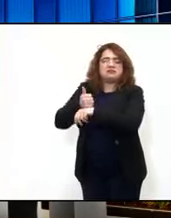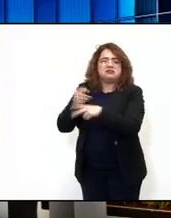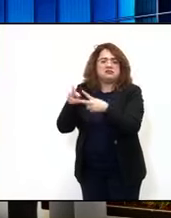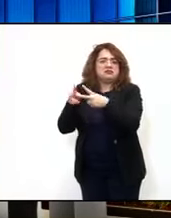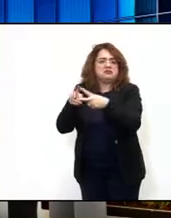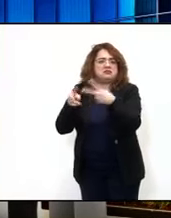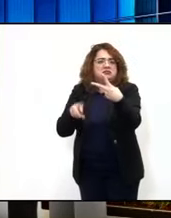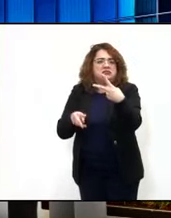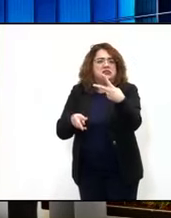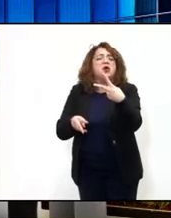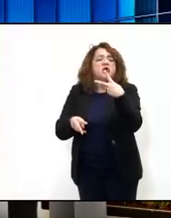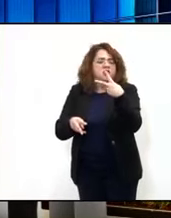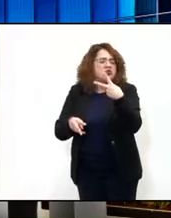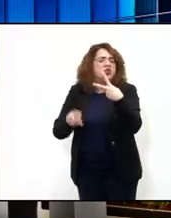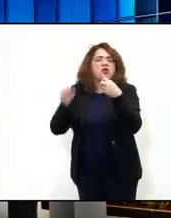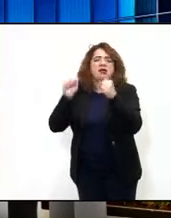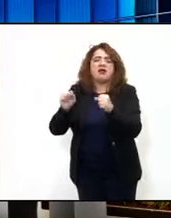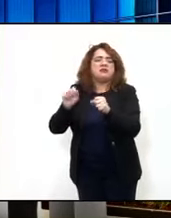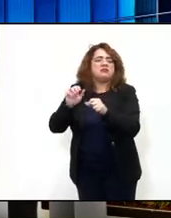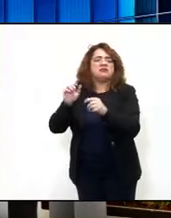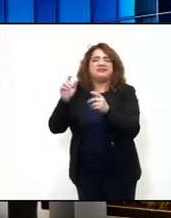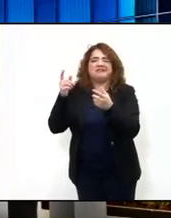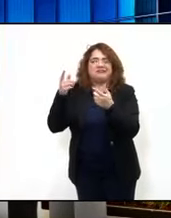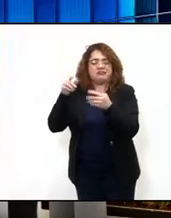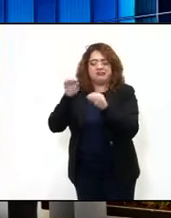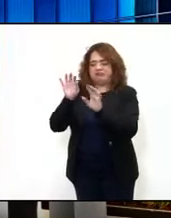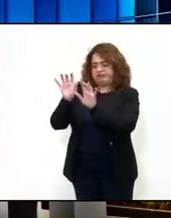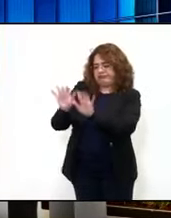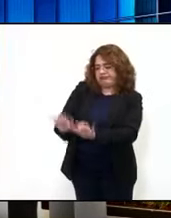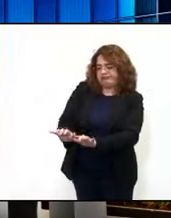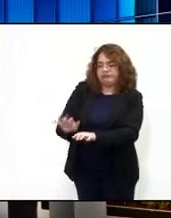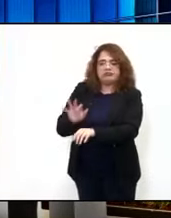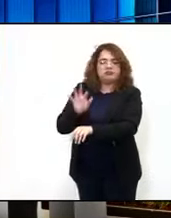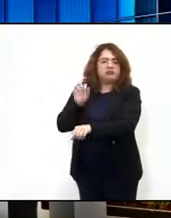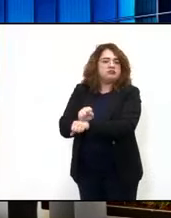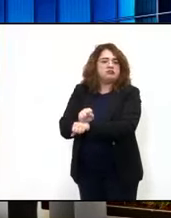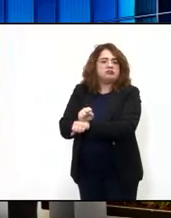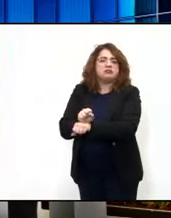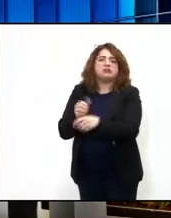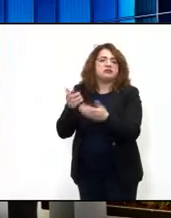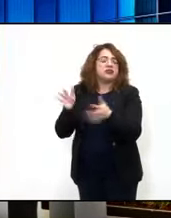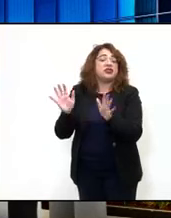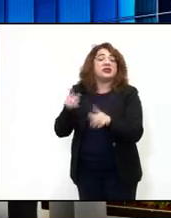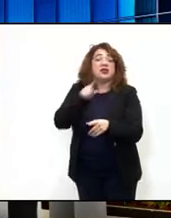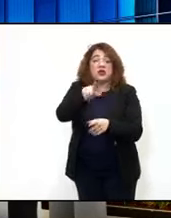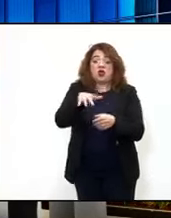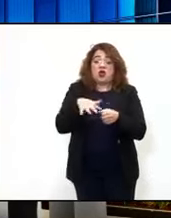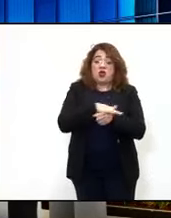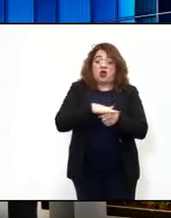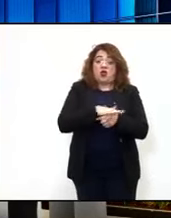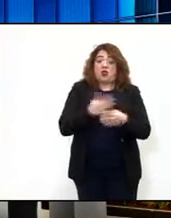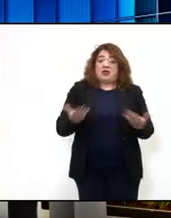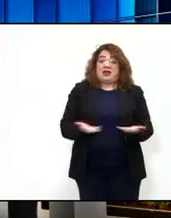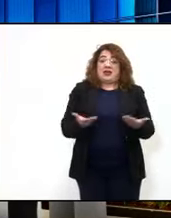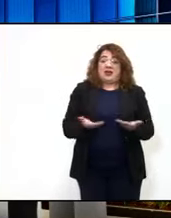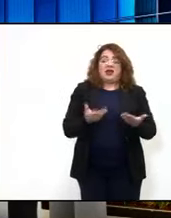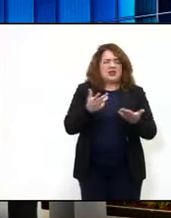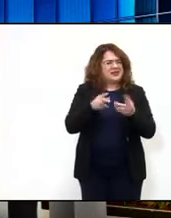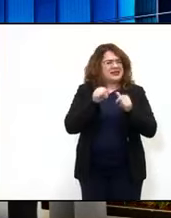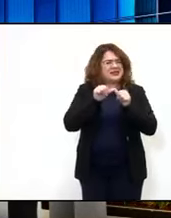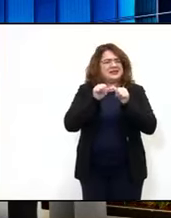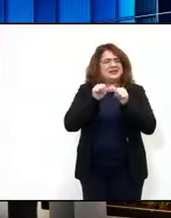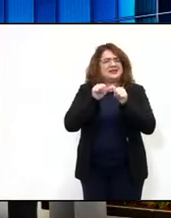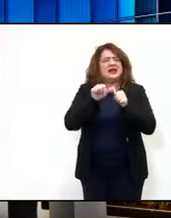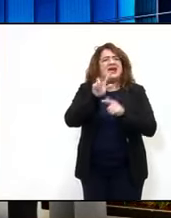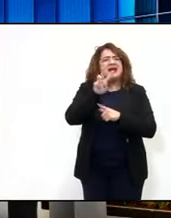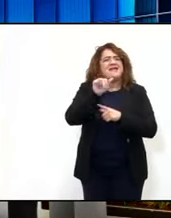people to be able to get their vaccine. So, you know, locally, especially if you are currently eligible, please sign up and continue to sign up in